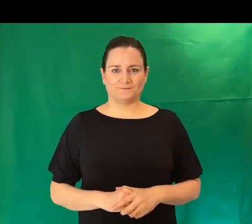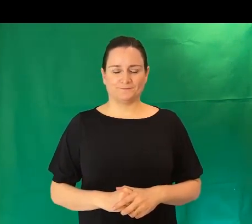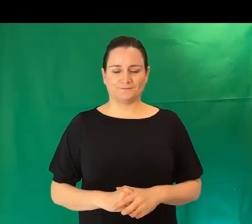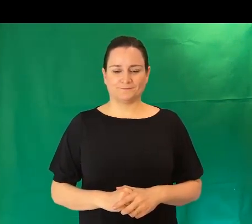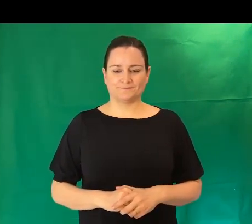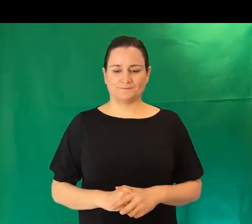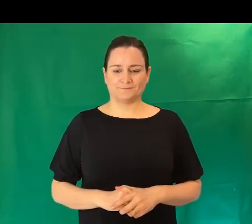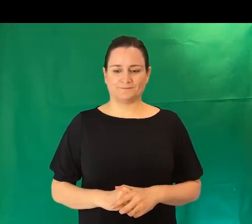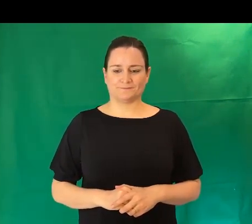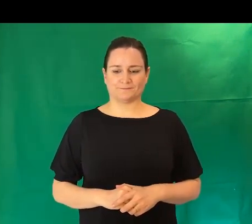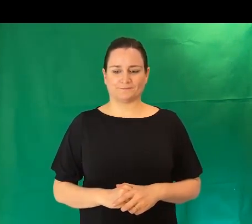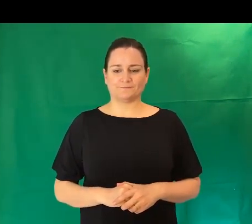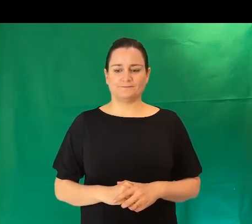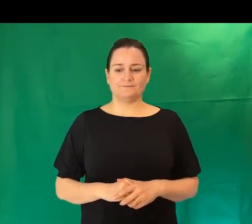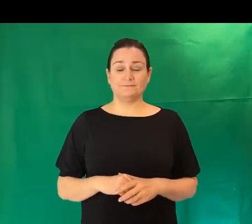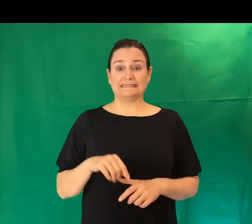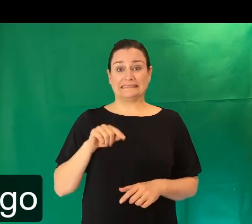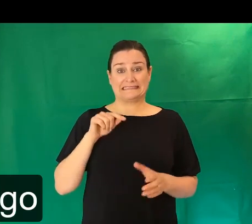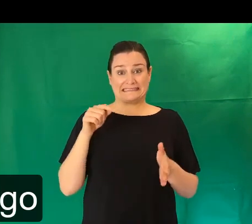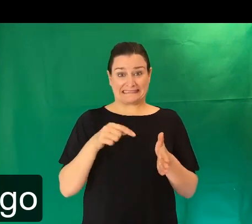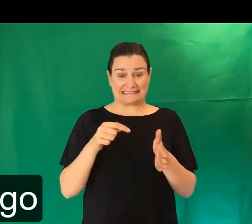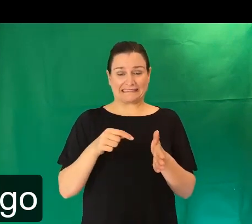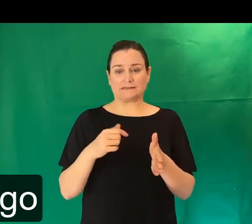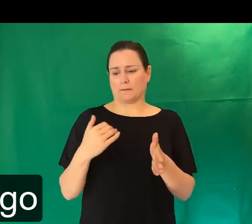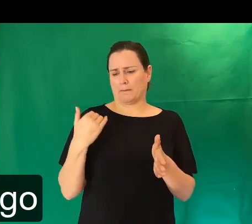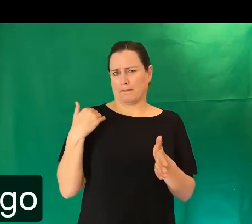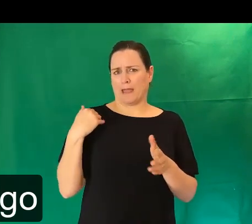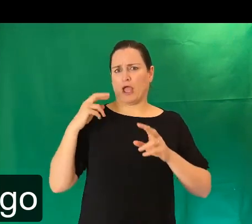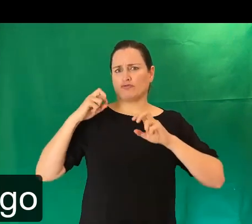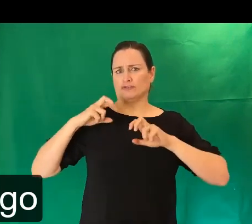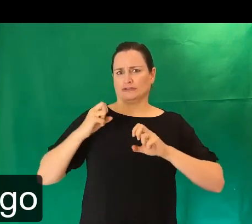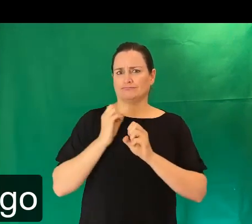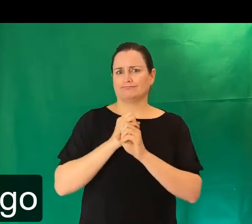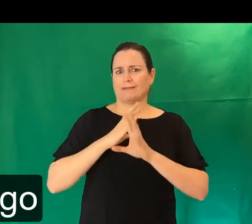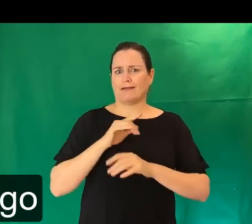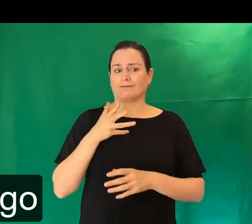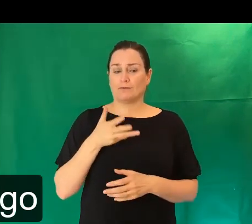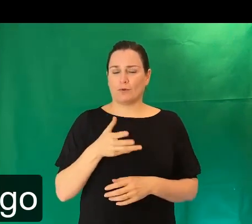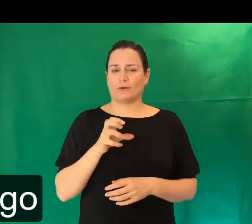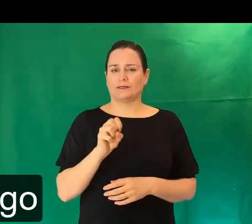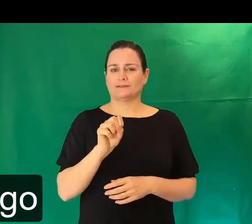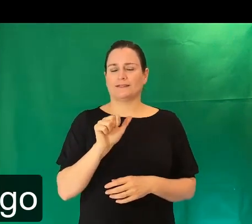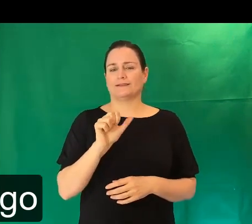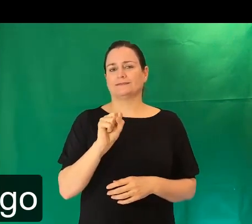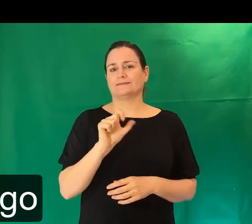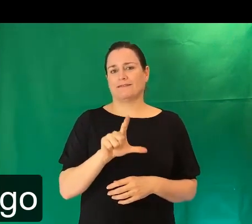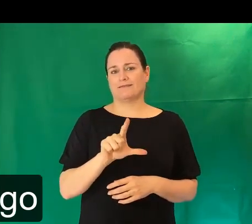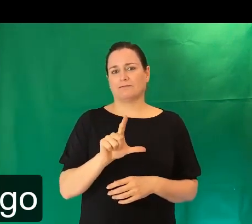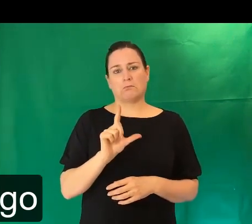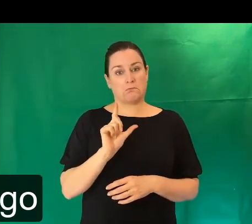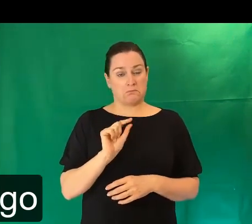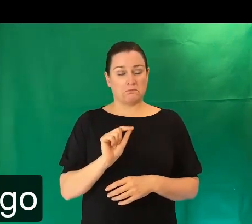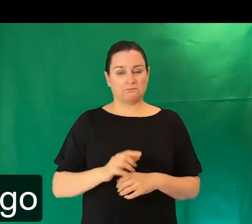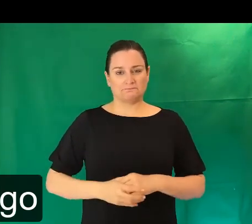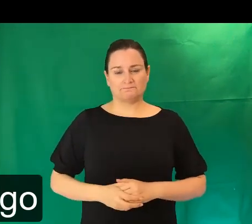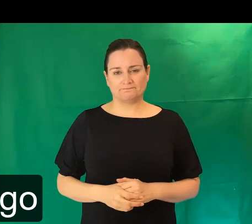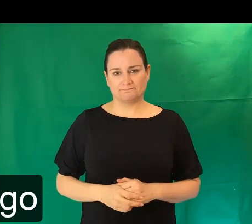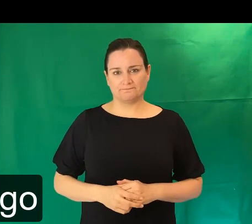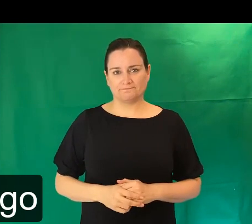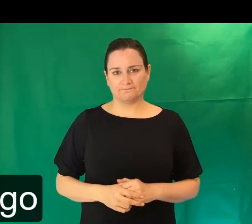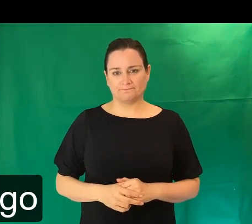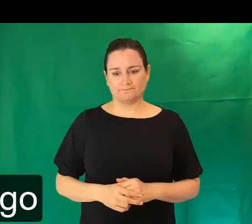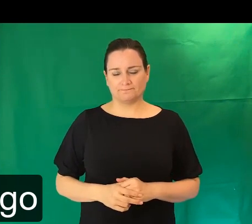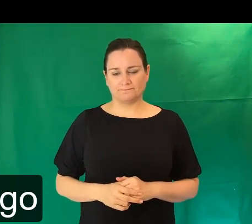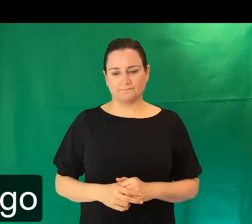Okay, this is an object of, or a subject of current research in SALS.